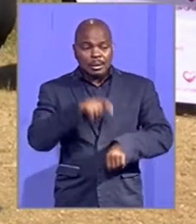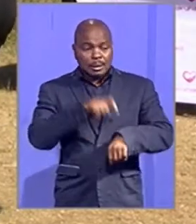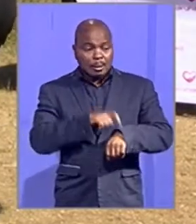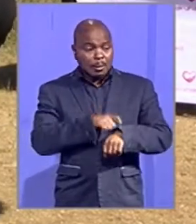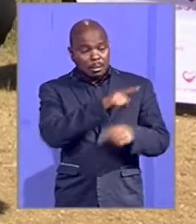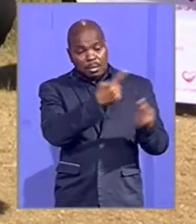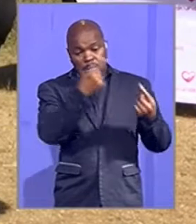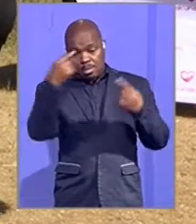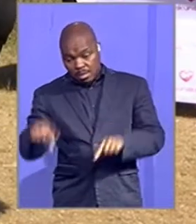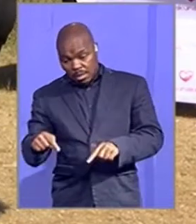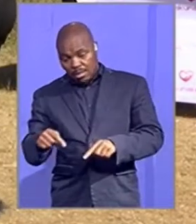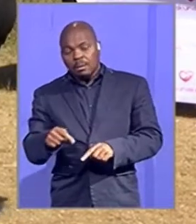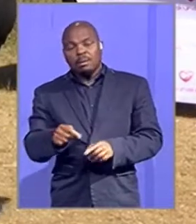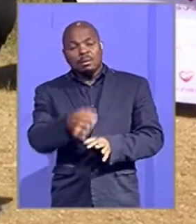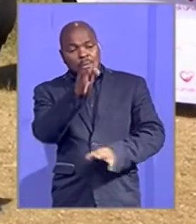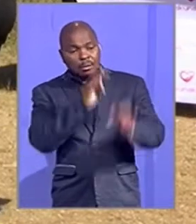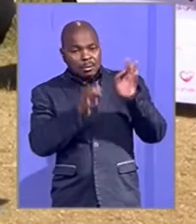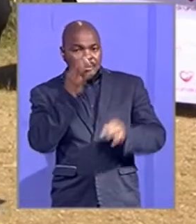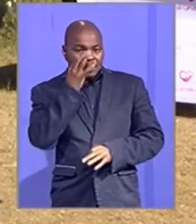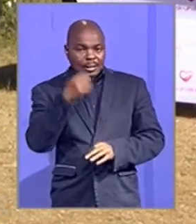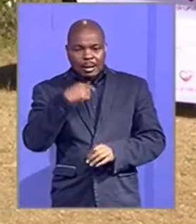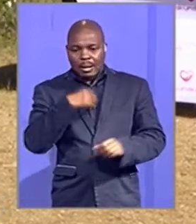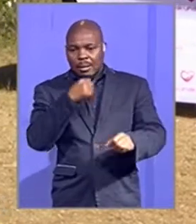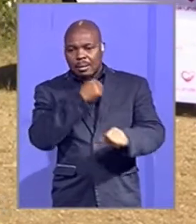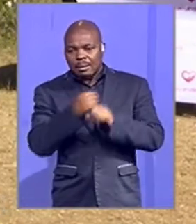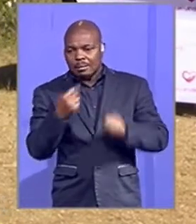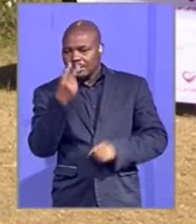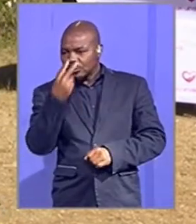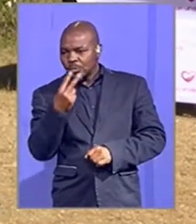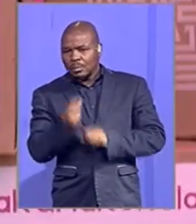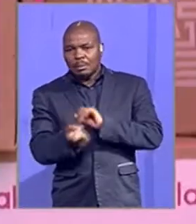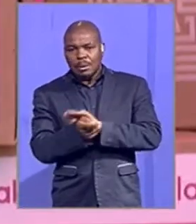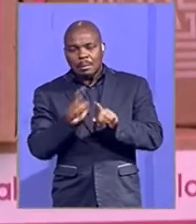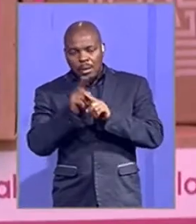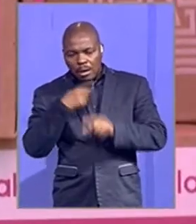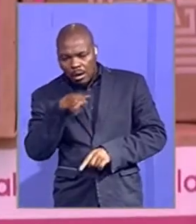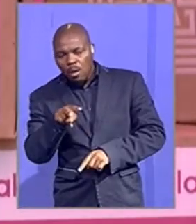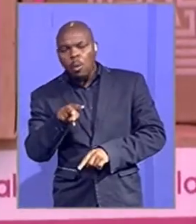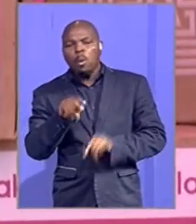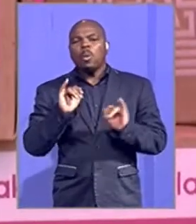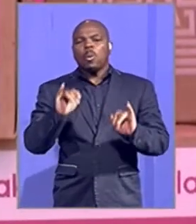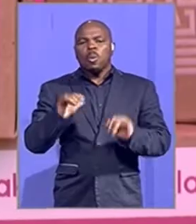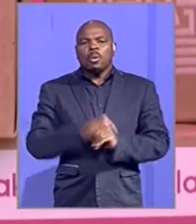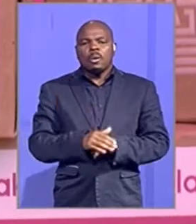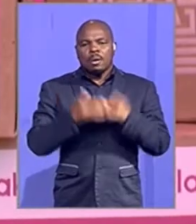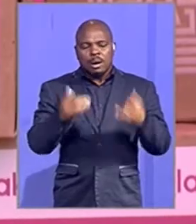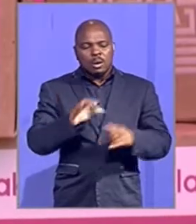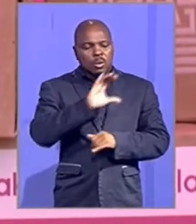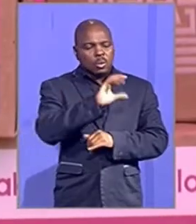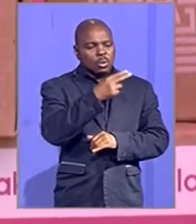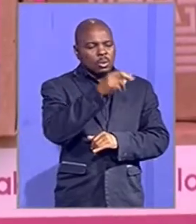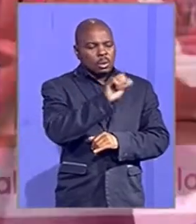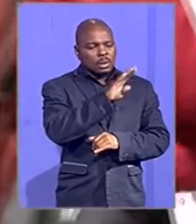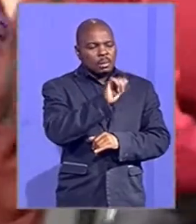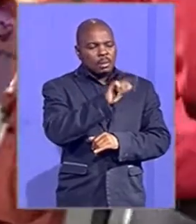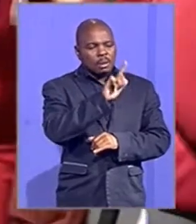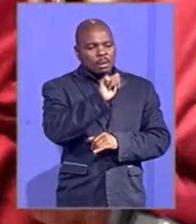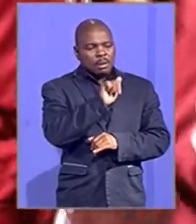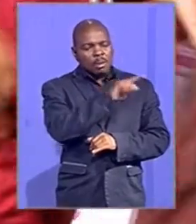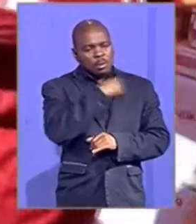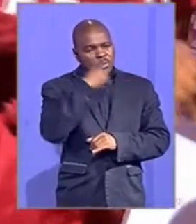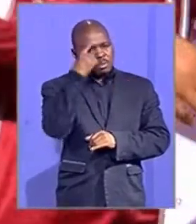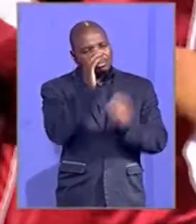us saying that we never thought this happens until we saw it. Seemo se tlhotše gore Tšhabalala a kgopele thušo go